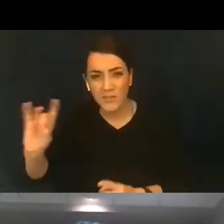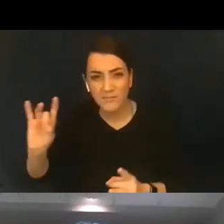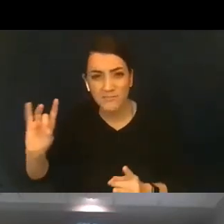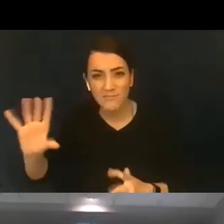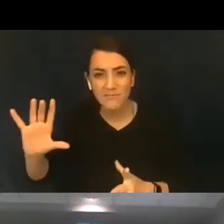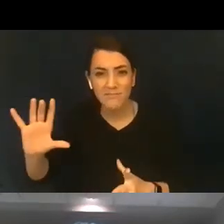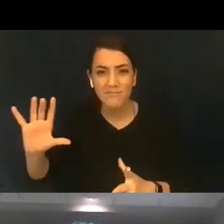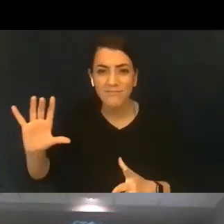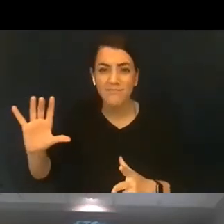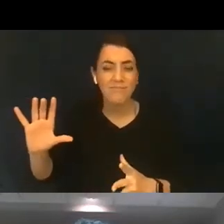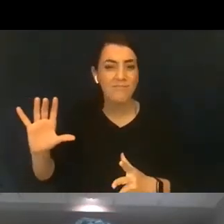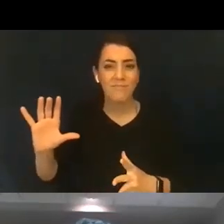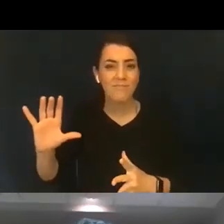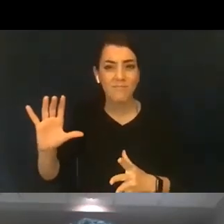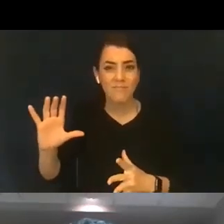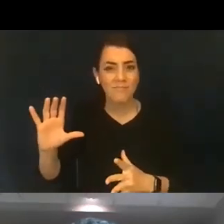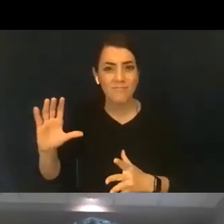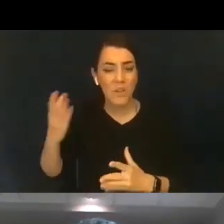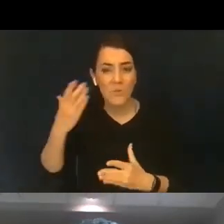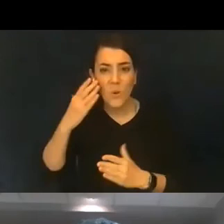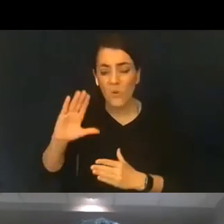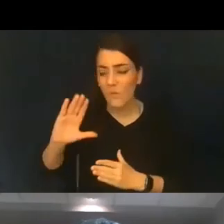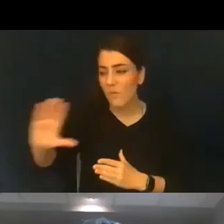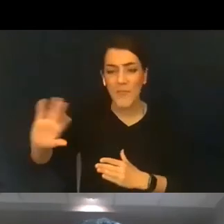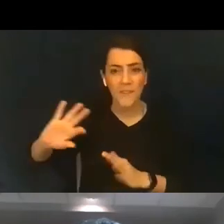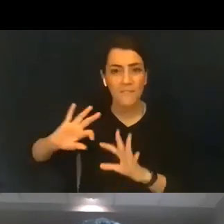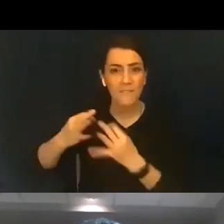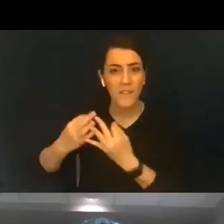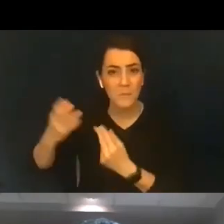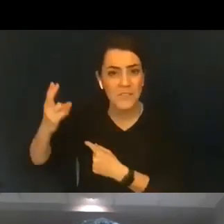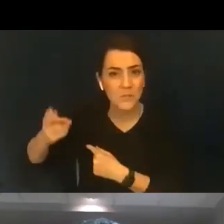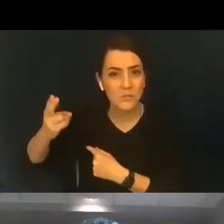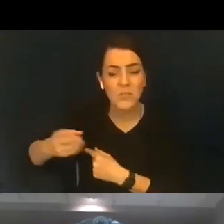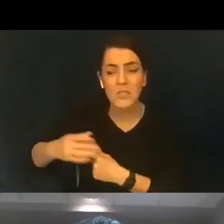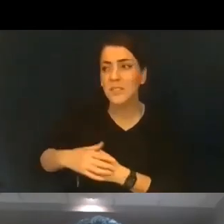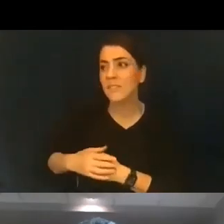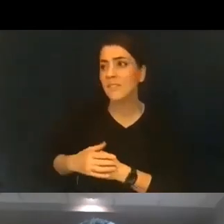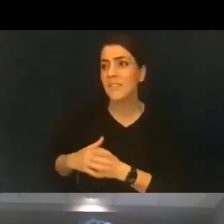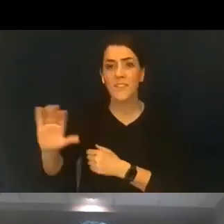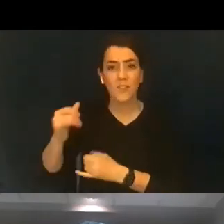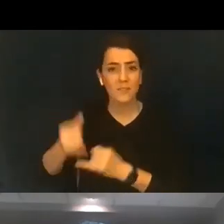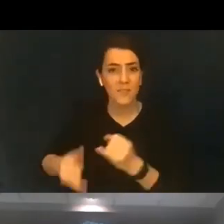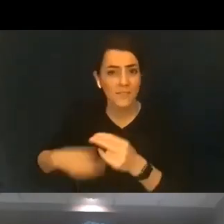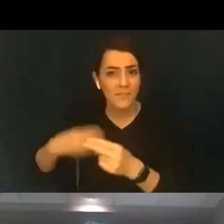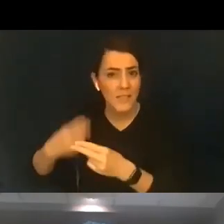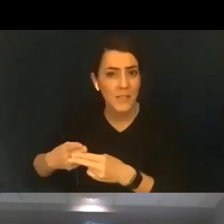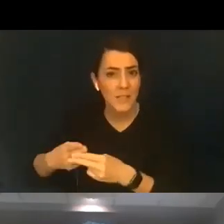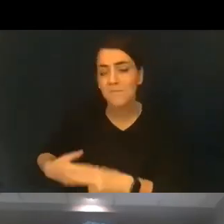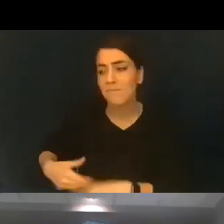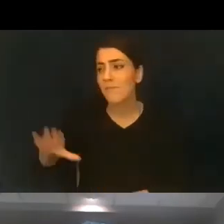solution here will be to make these people who feel they've been devalued,